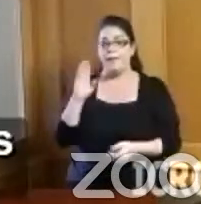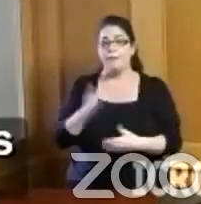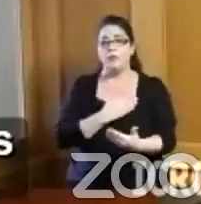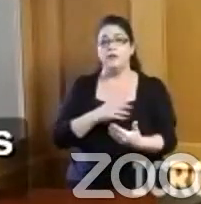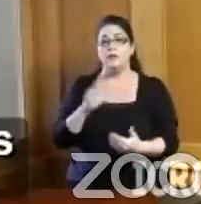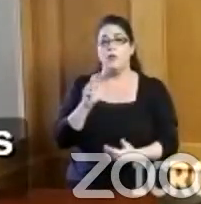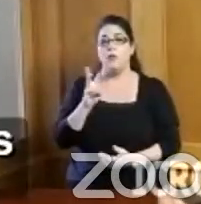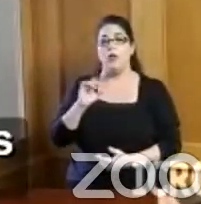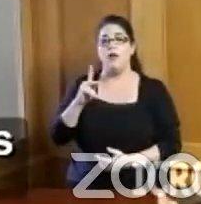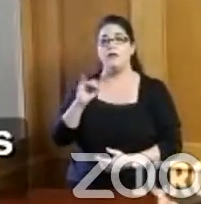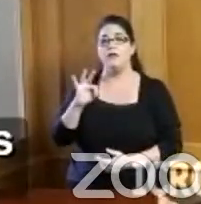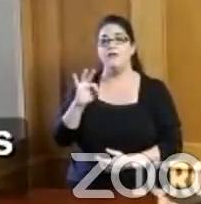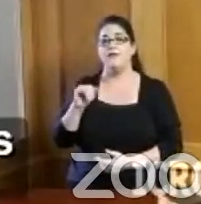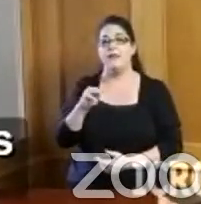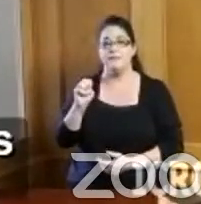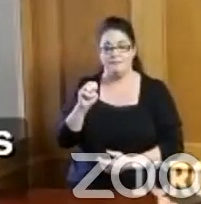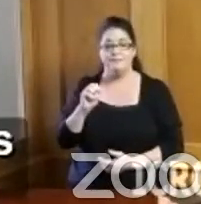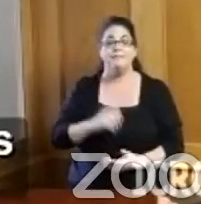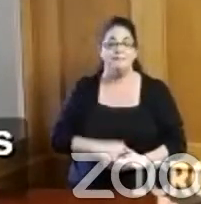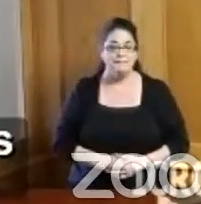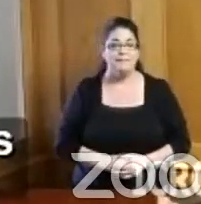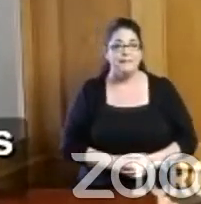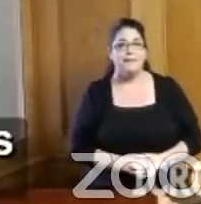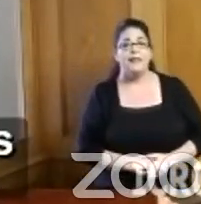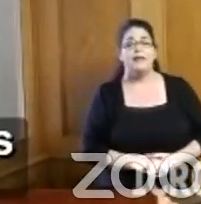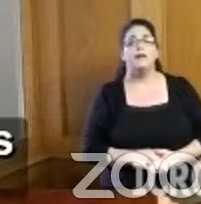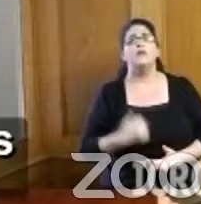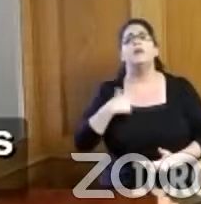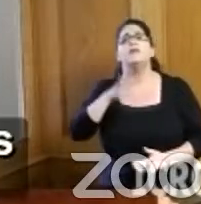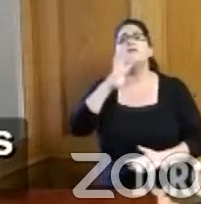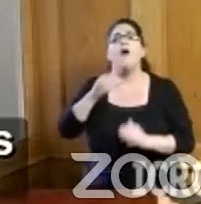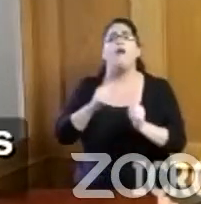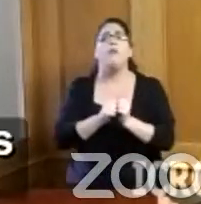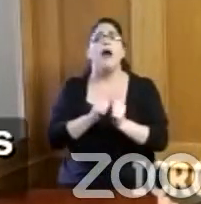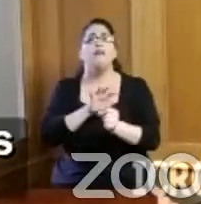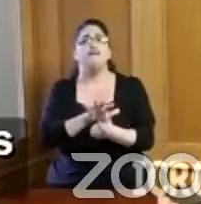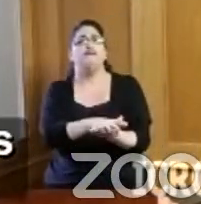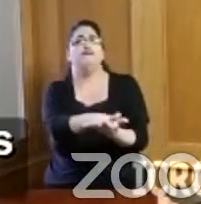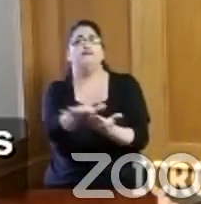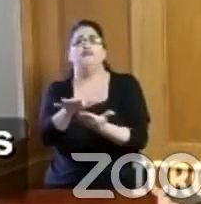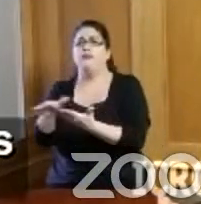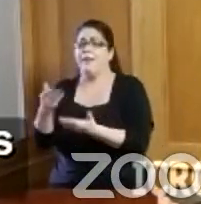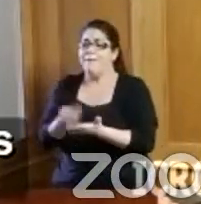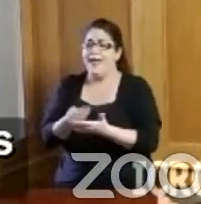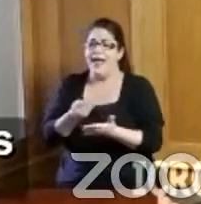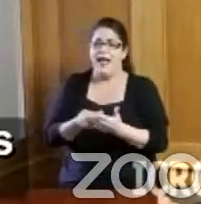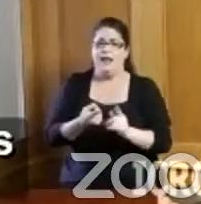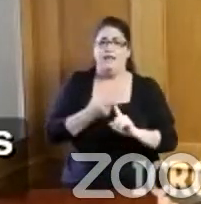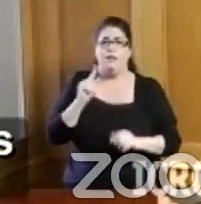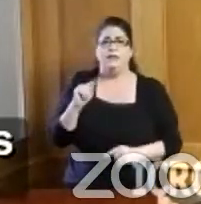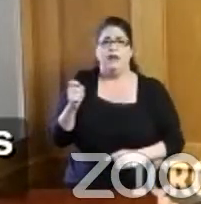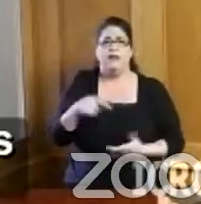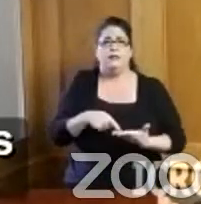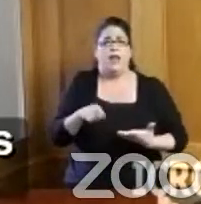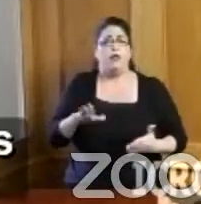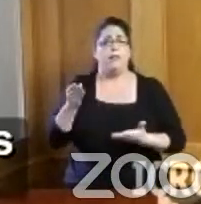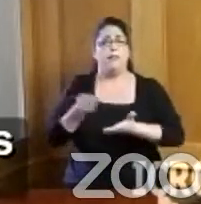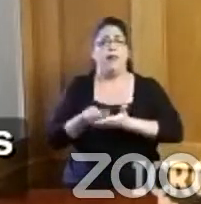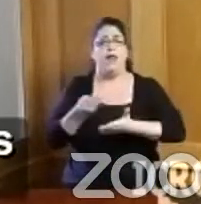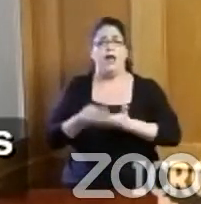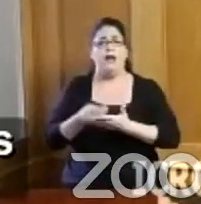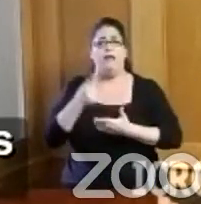Fame. And as we talk about expending funds, taxpayers' funds